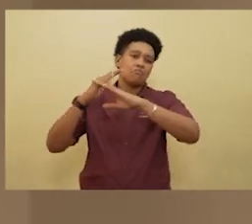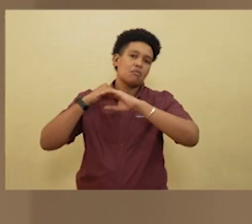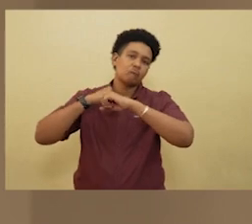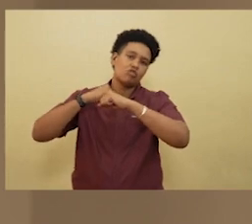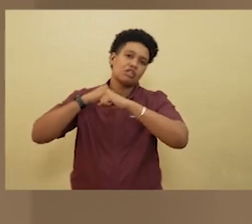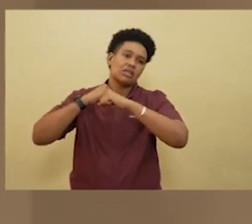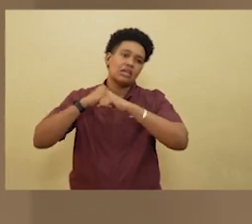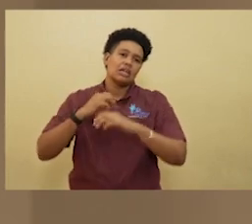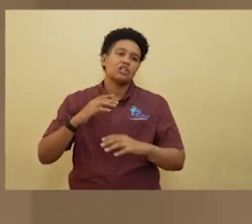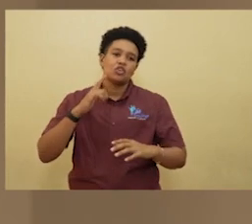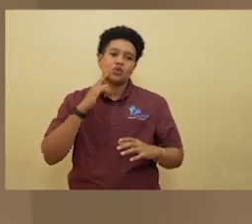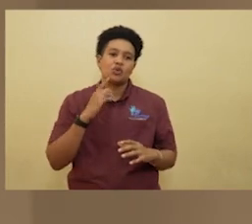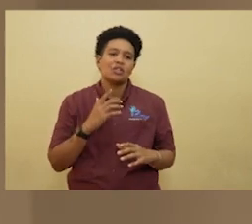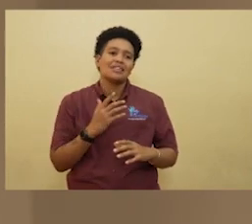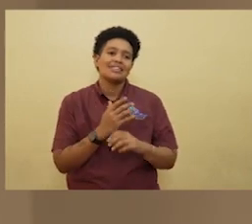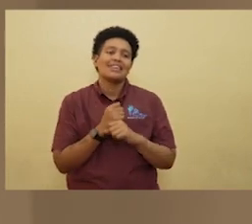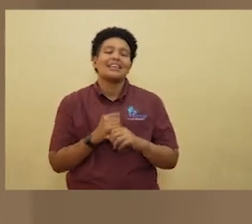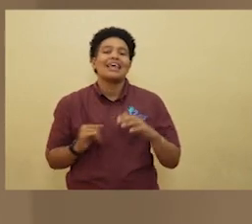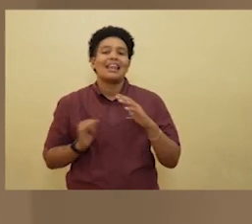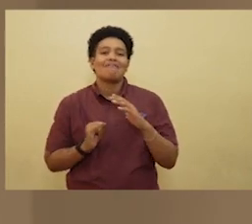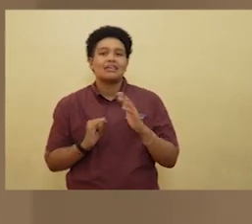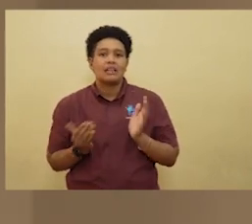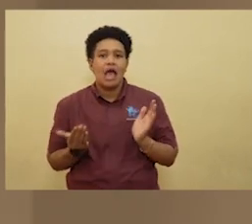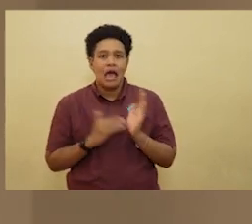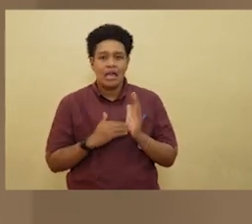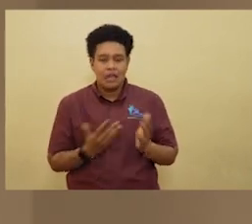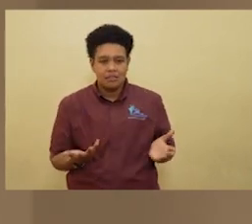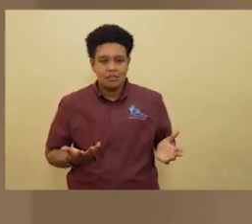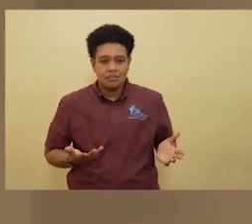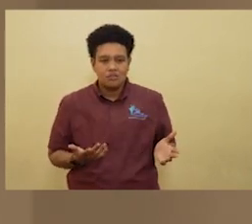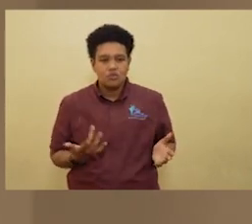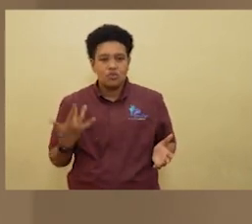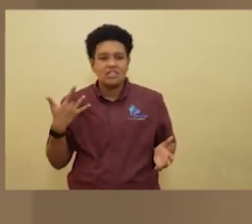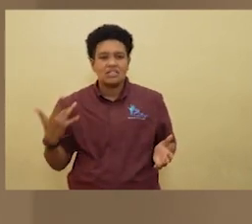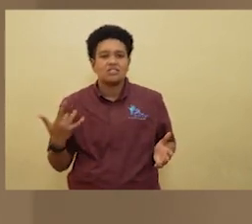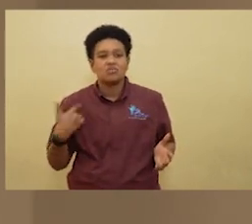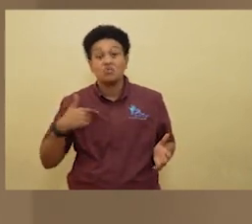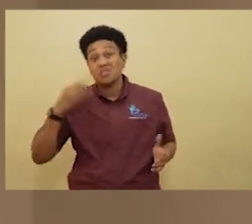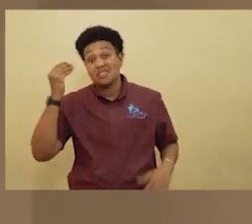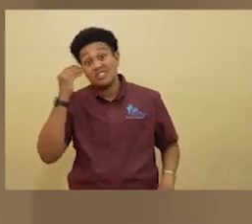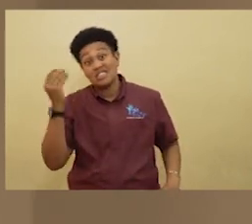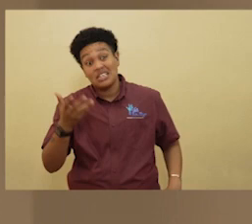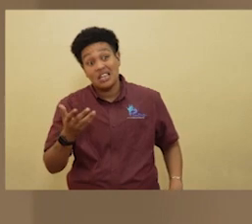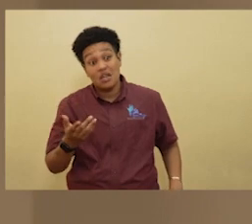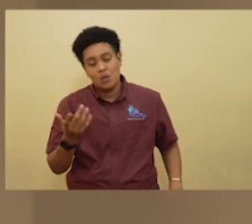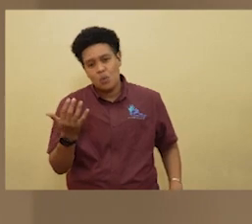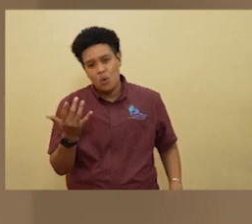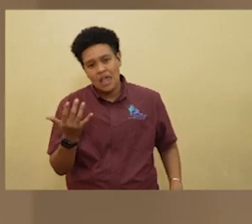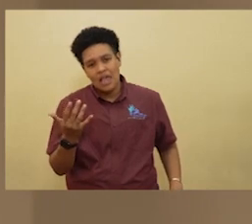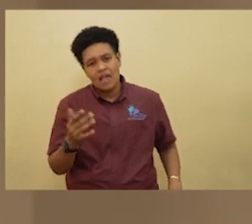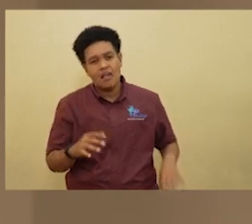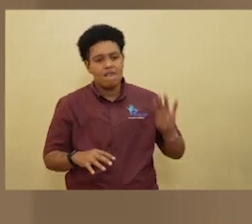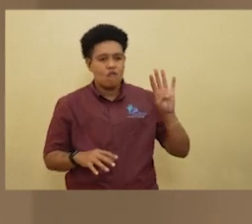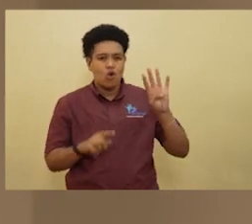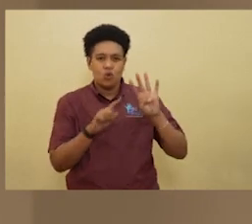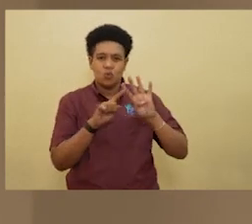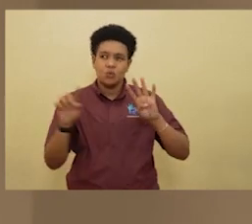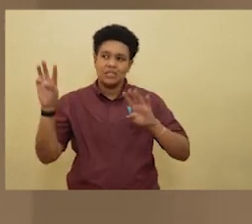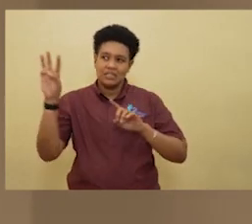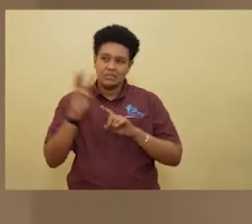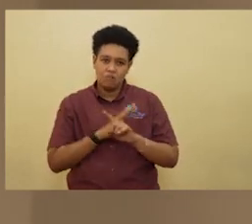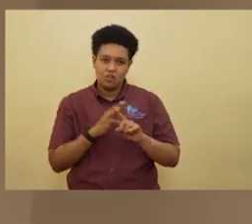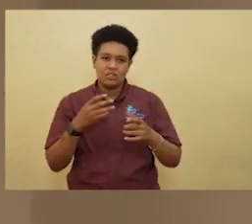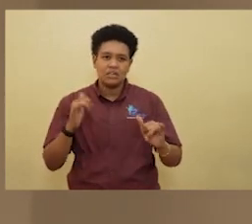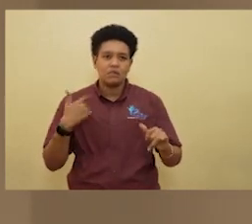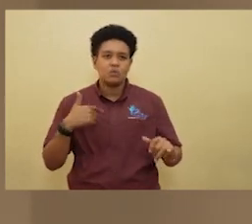to getting infected again. So usually we say wait four to six months since